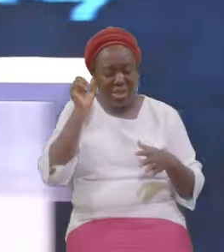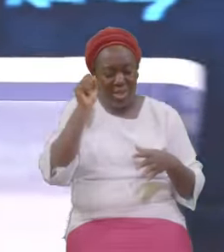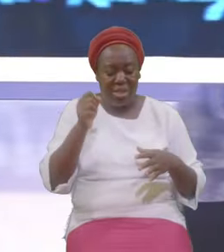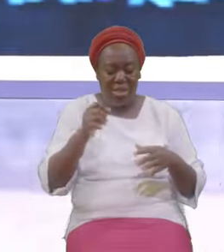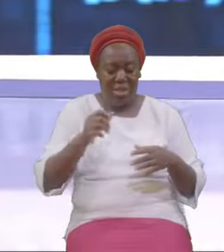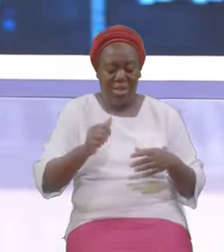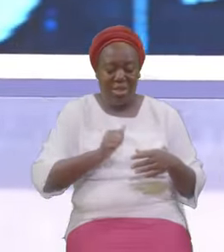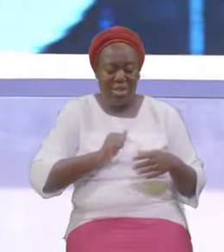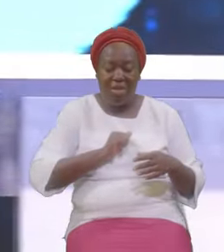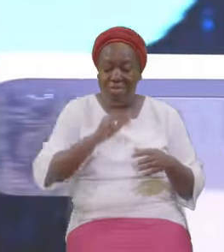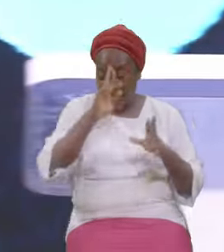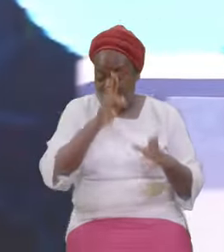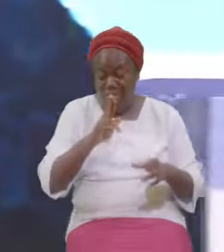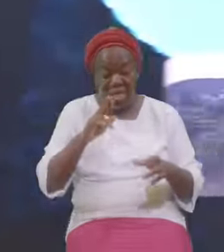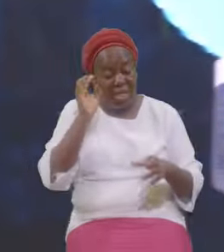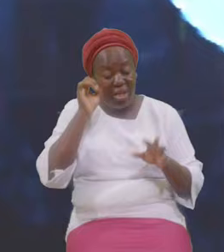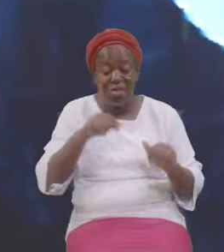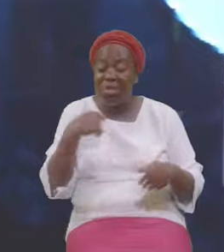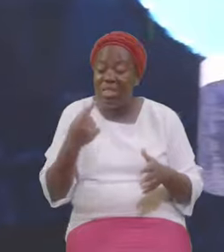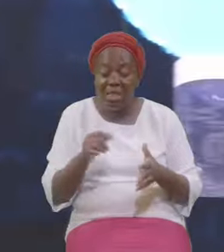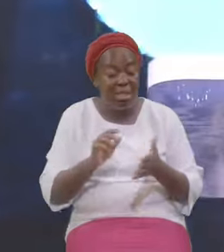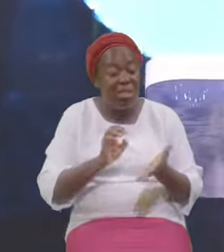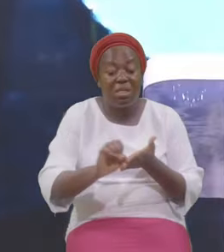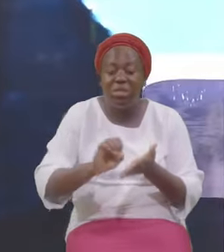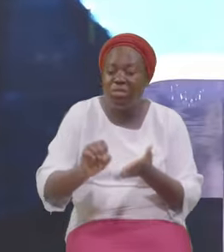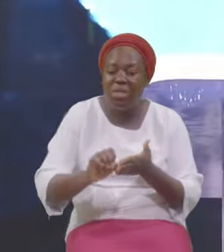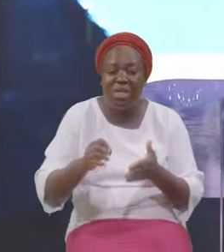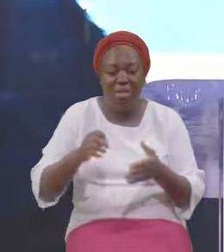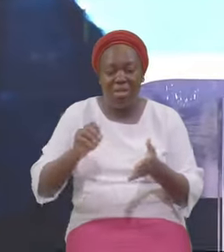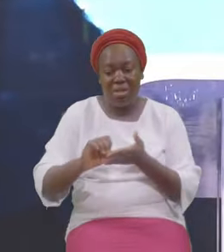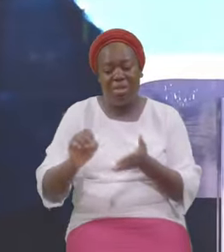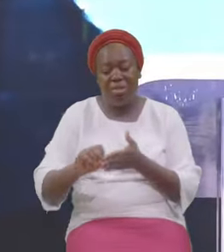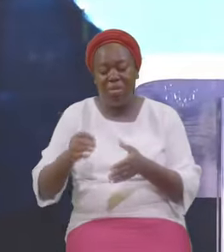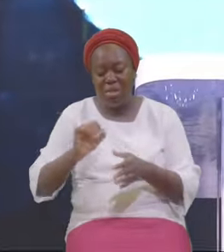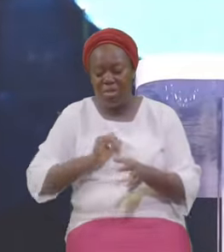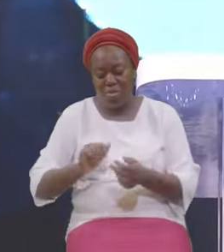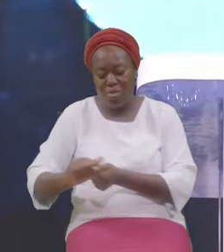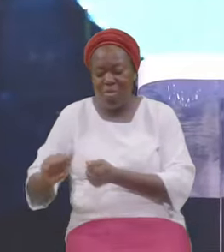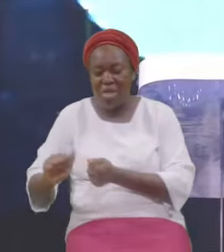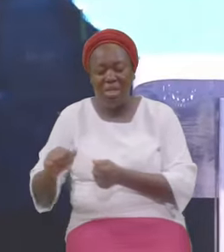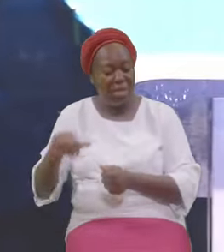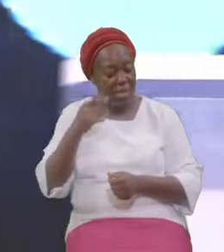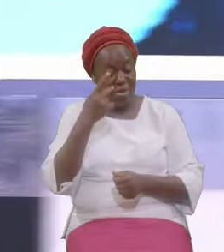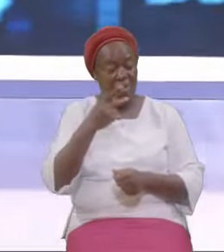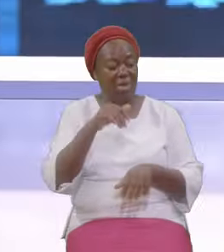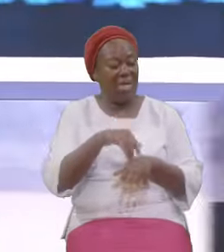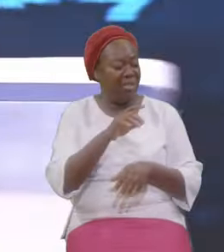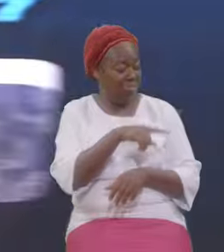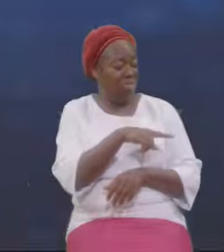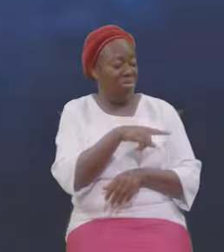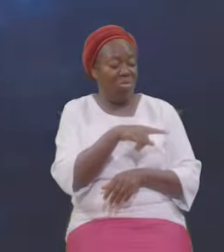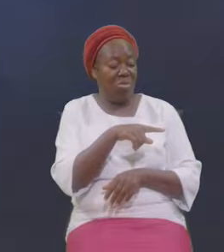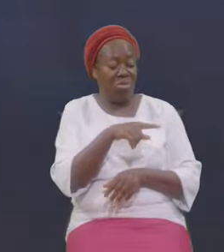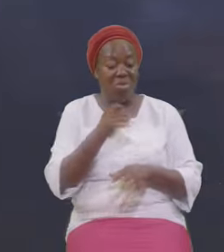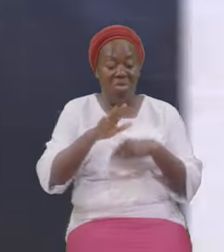let me pass, excuse me, let me pass. And they looked at him, you fool people, you want